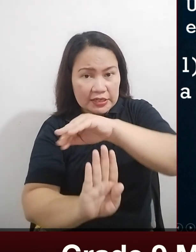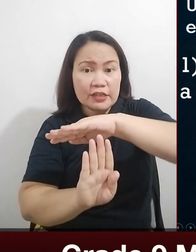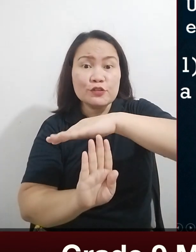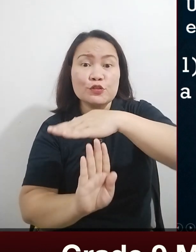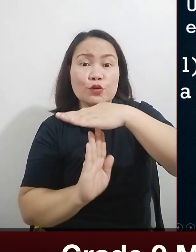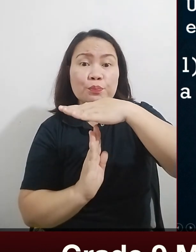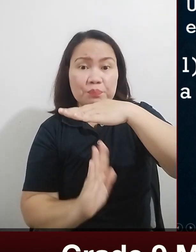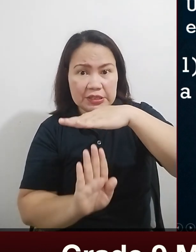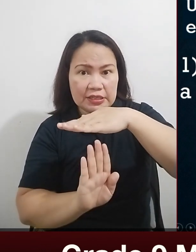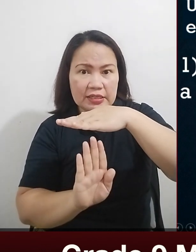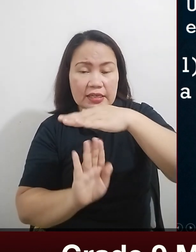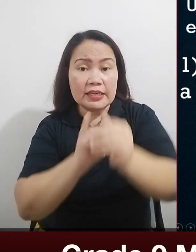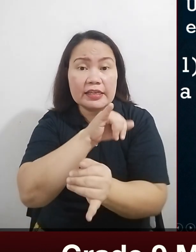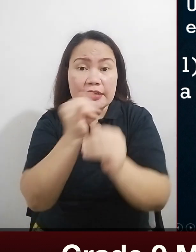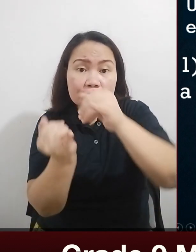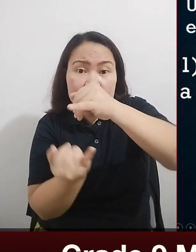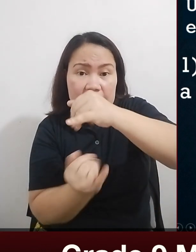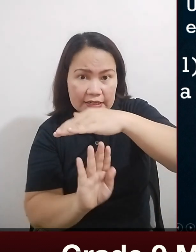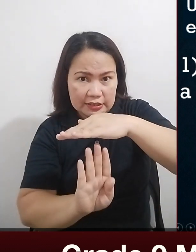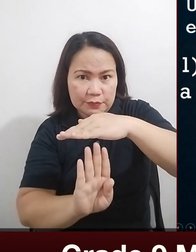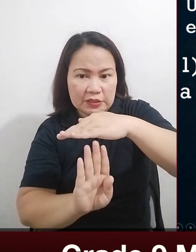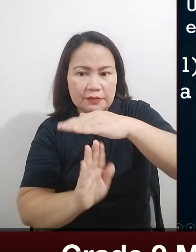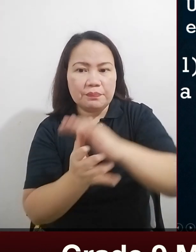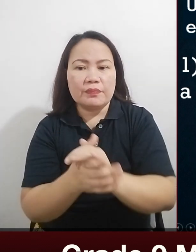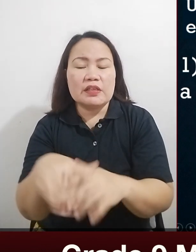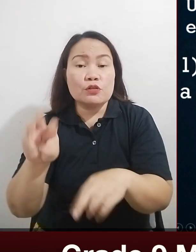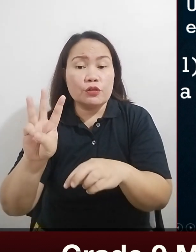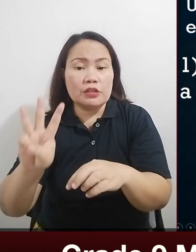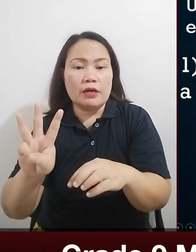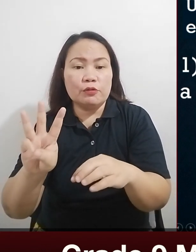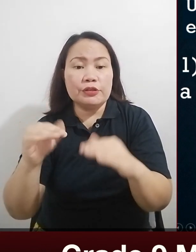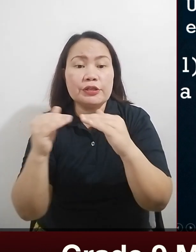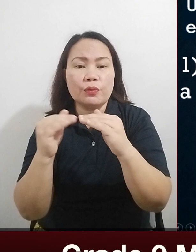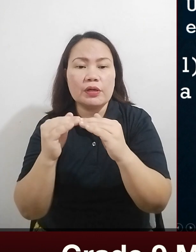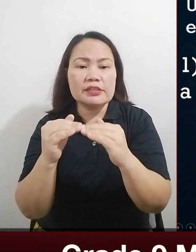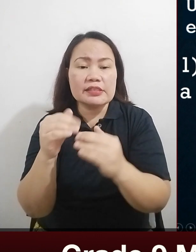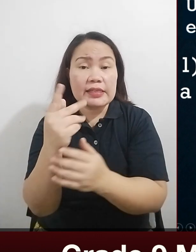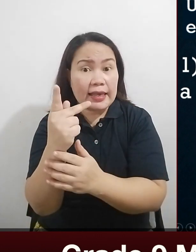B. So, W equals